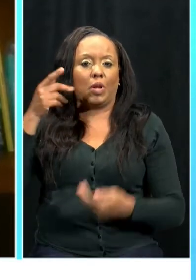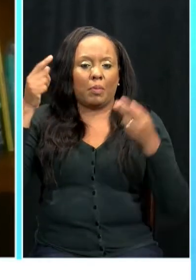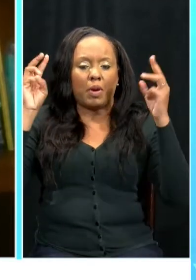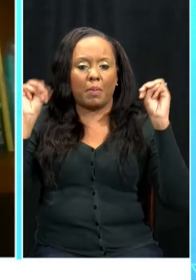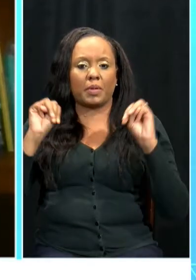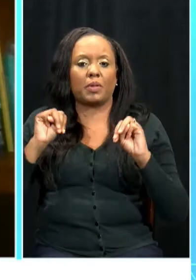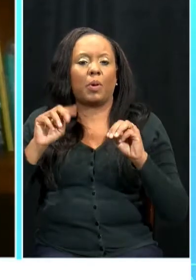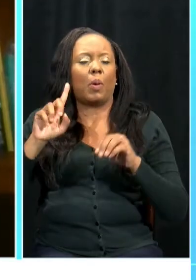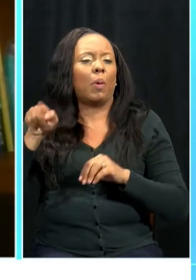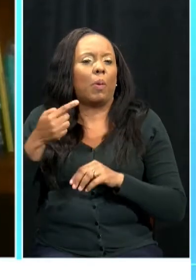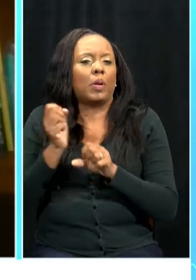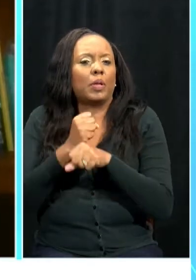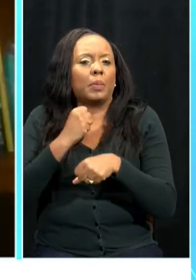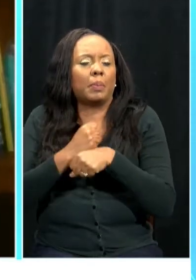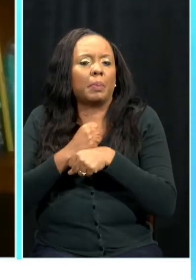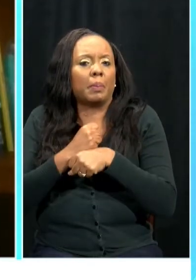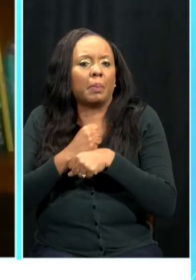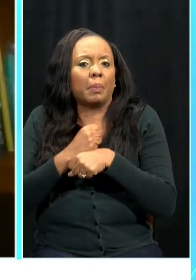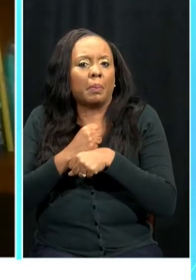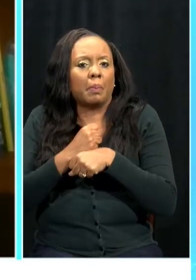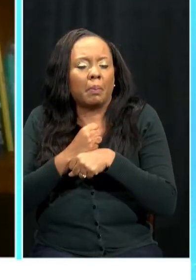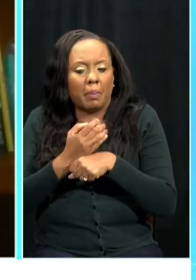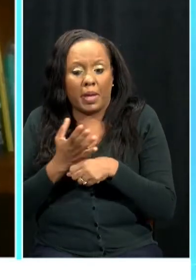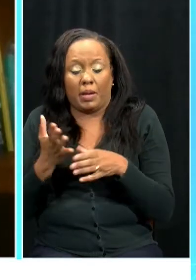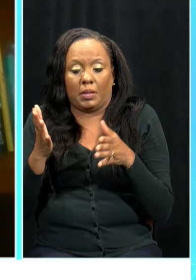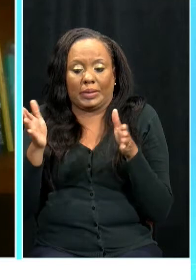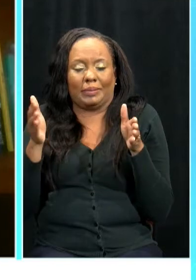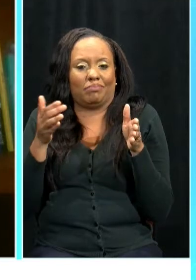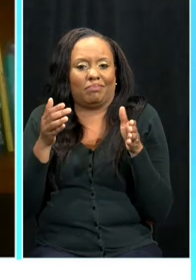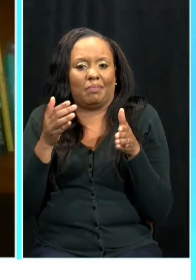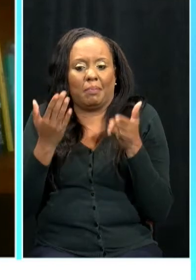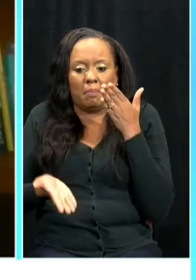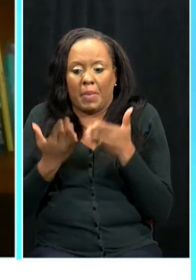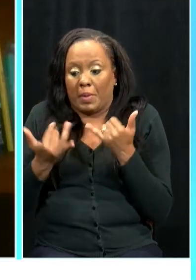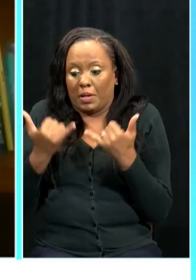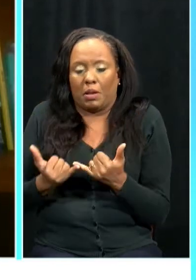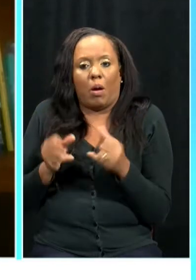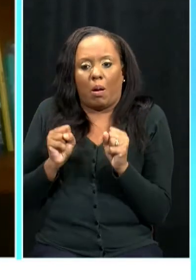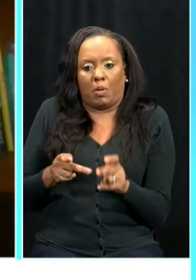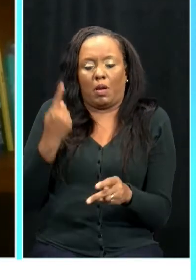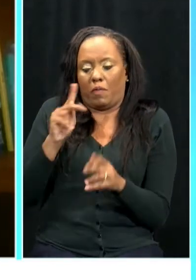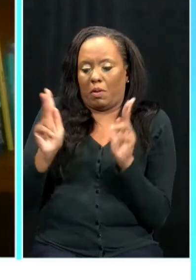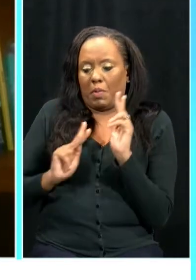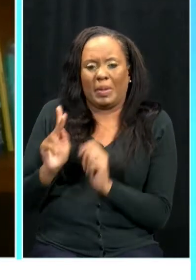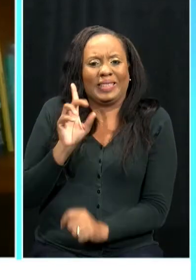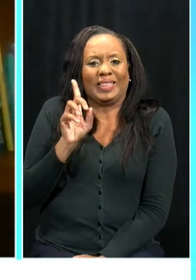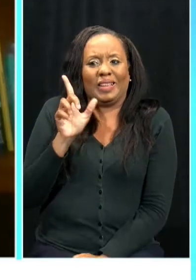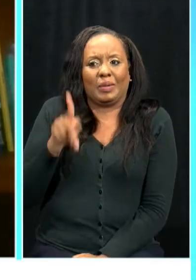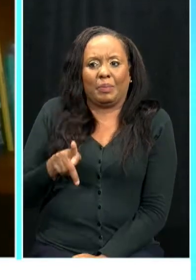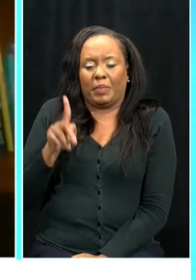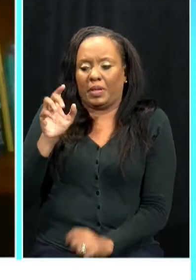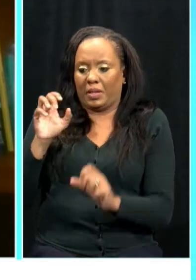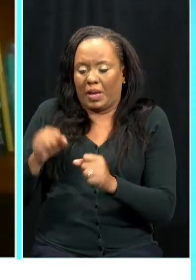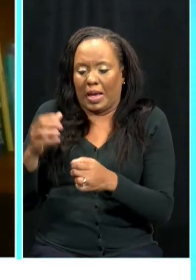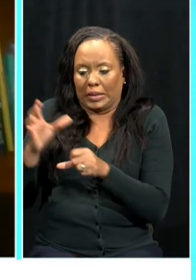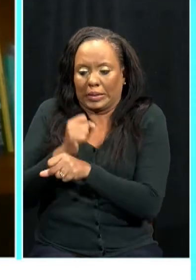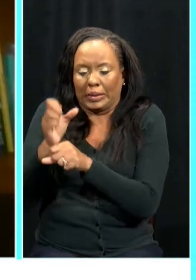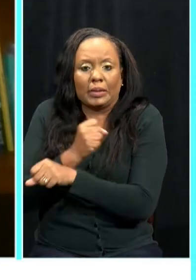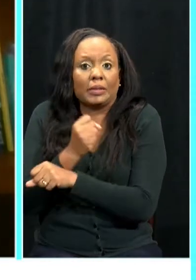return to normalcy of the normal opposition politics that Raquel is saying people are calling for, shorten the timeline for that.